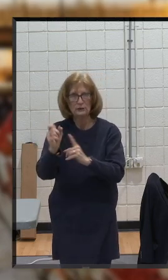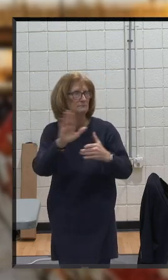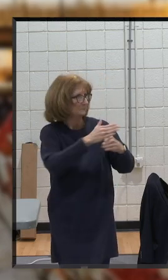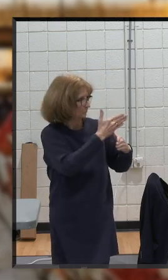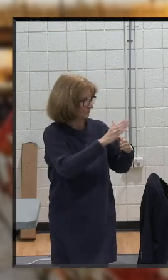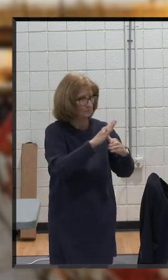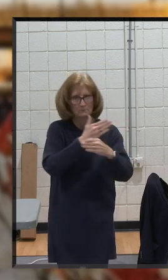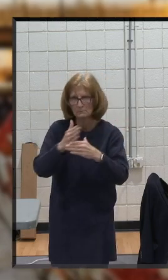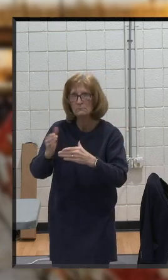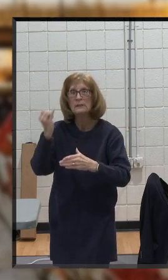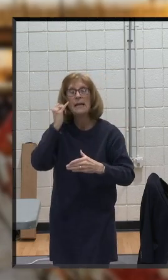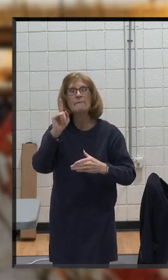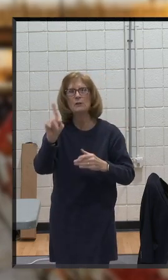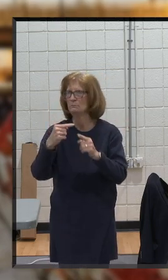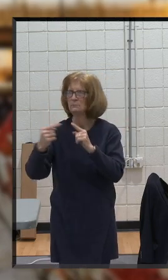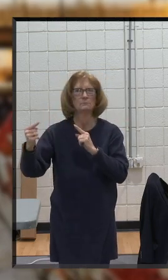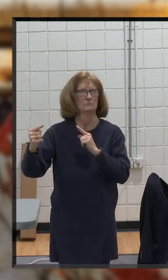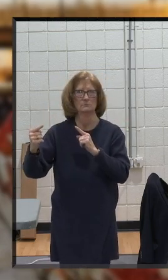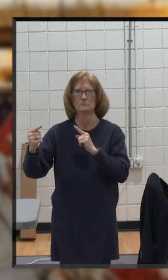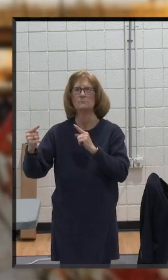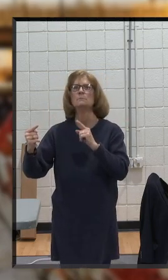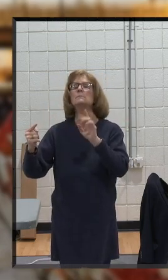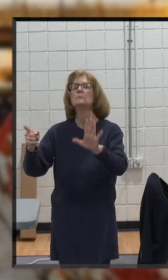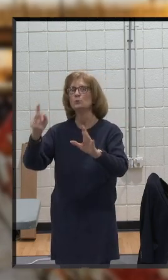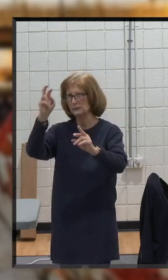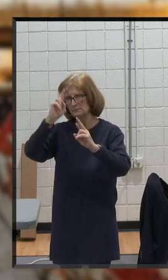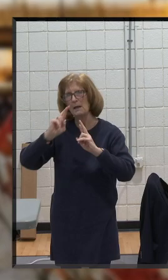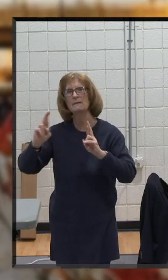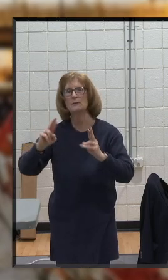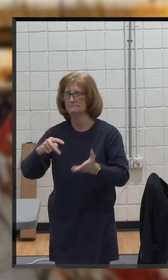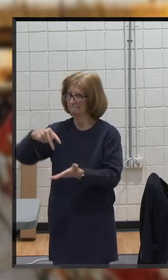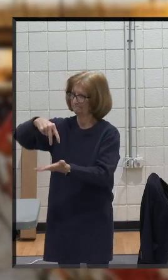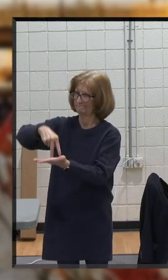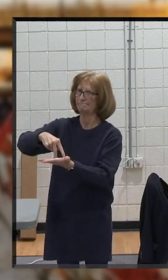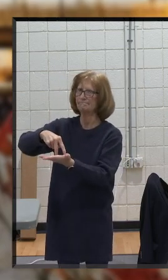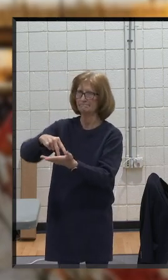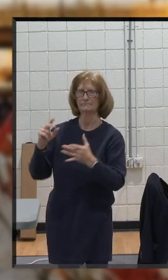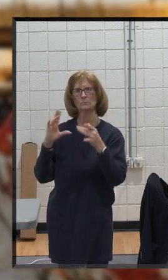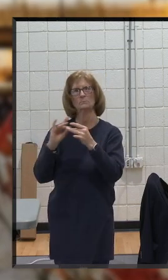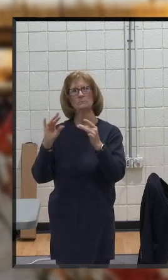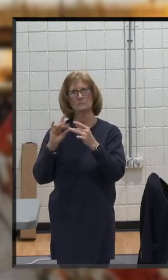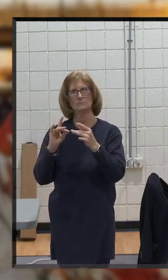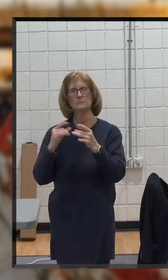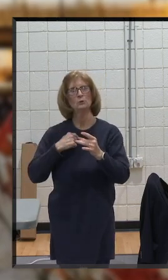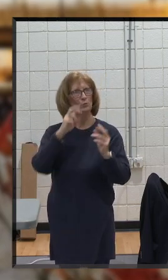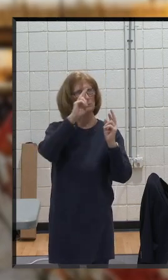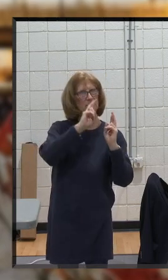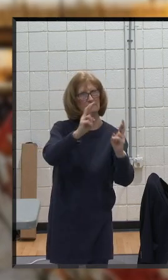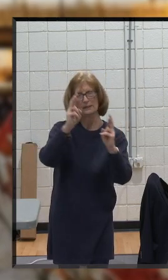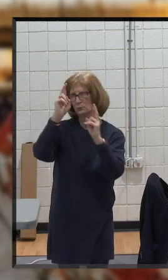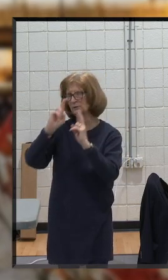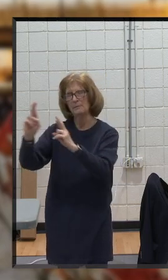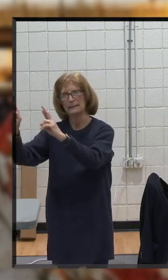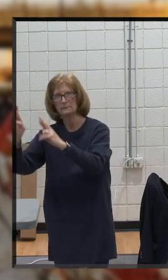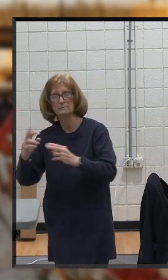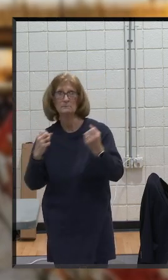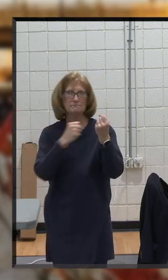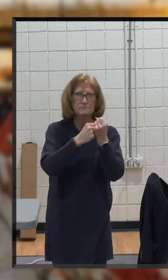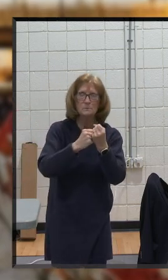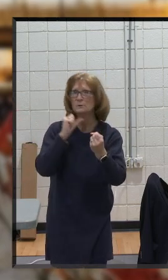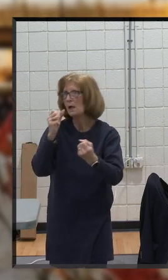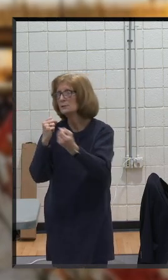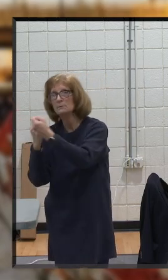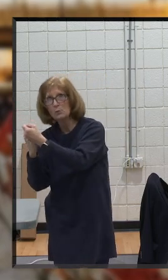If there's anything you disagree with, we ask that you do so respectfully, and we'll treat you all with the same respect. Appreciate